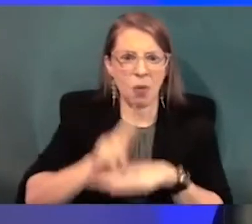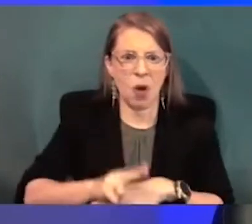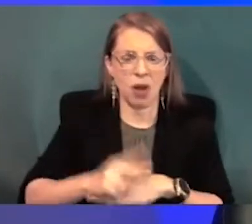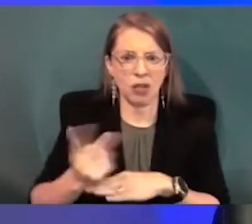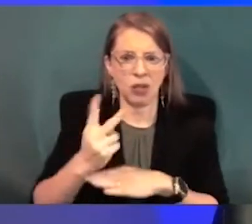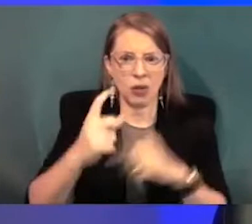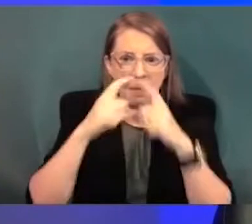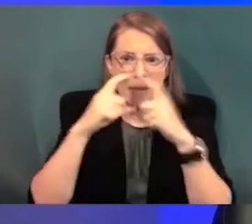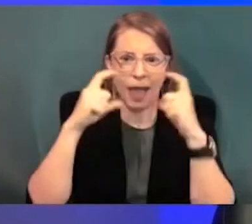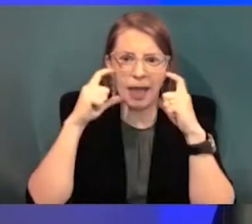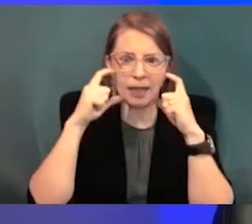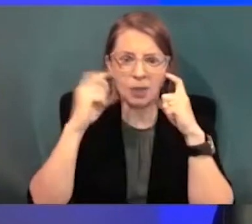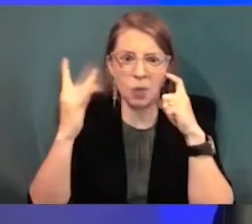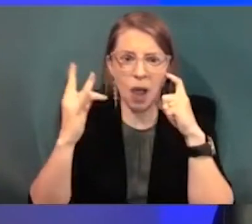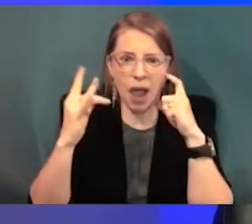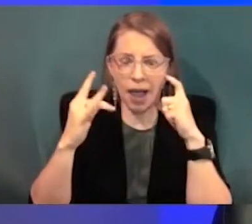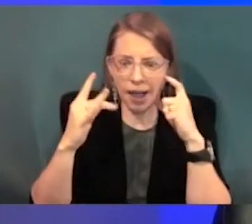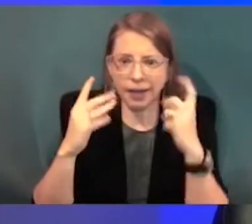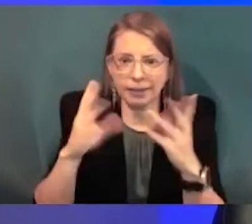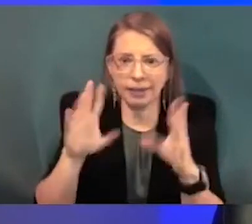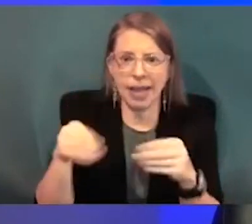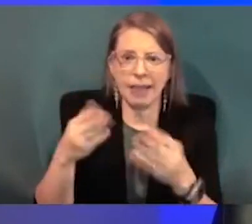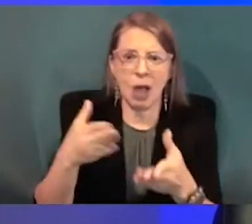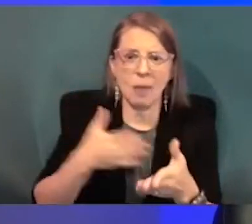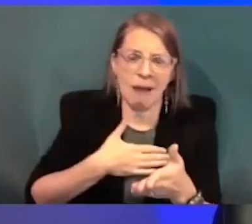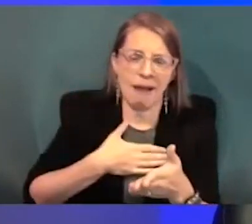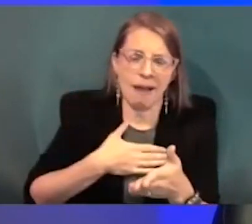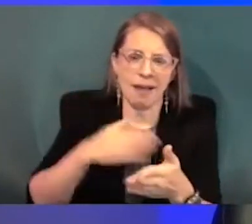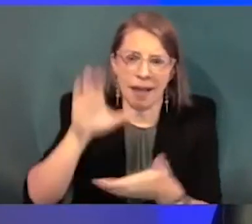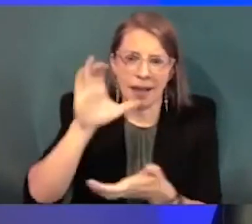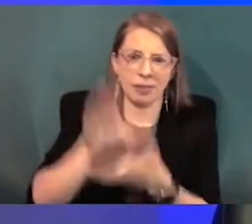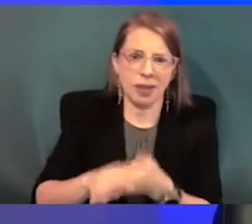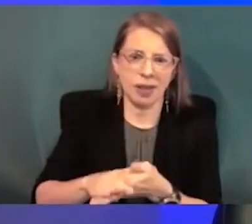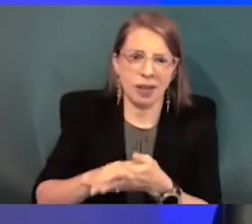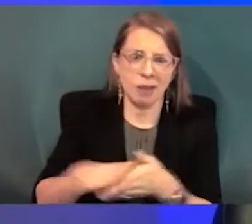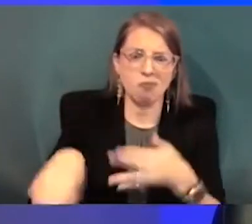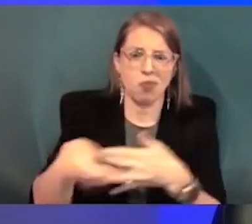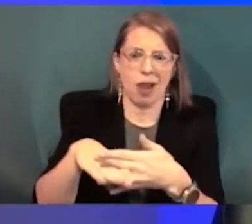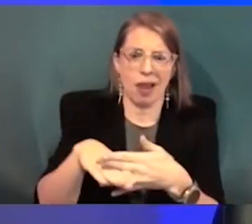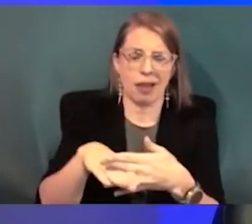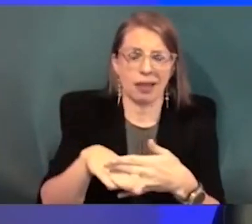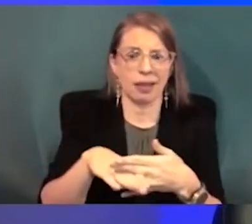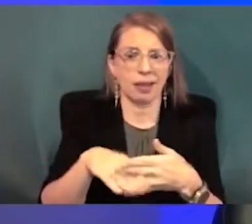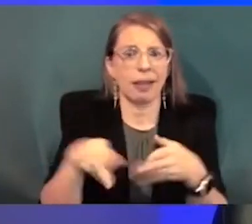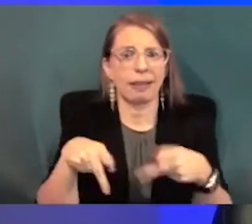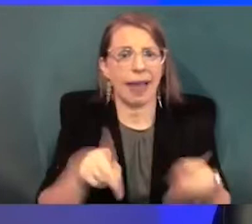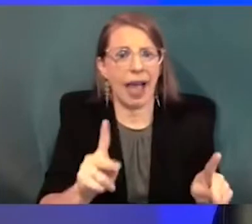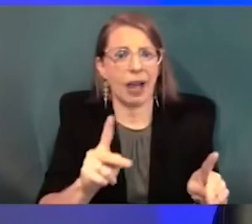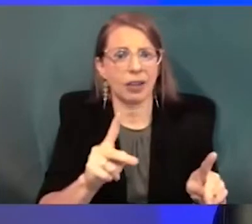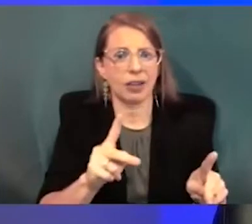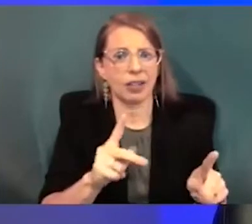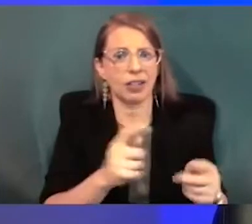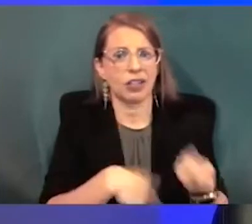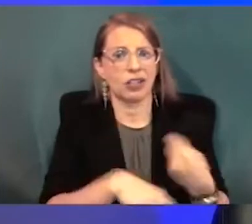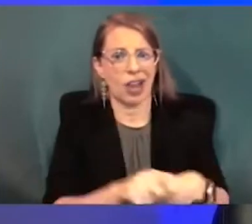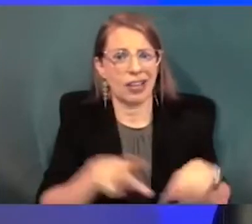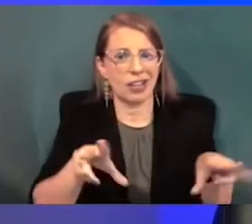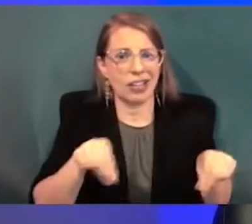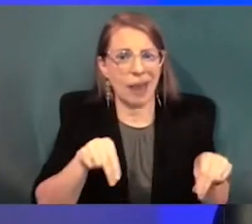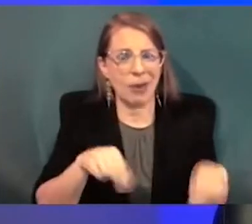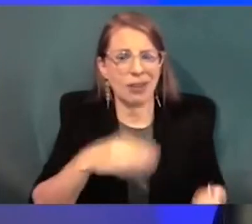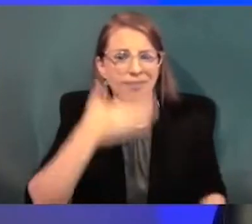break, and went to change a diaper, and I couldn't smell it. And